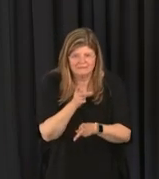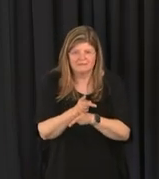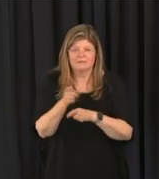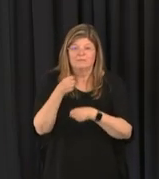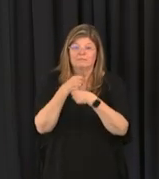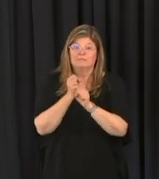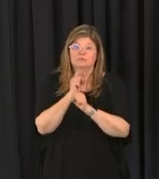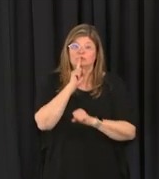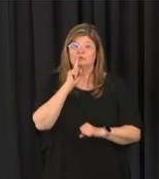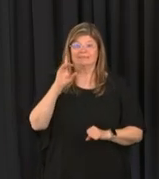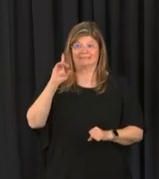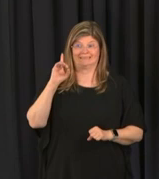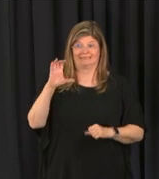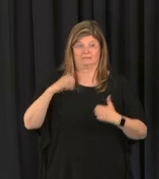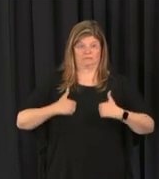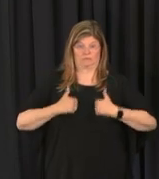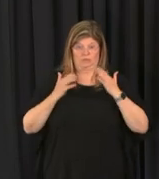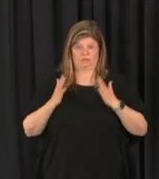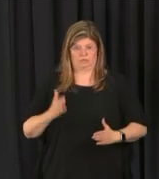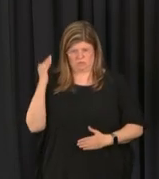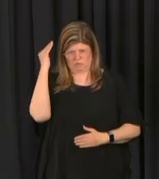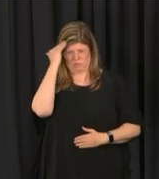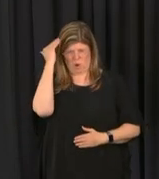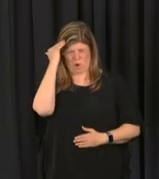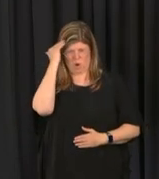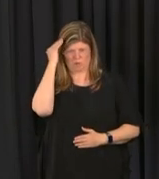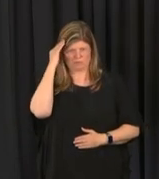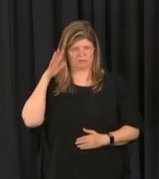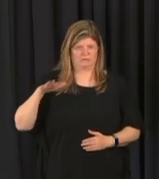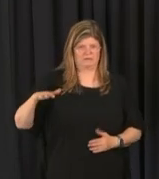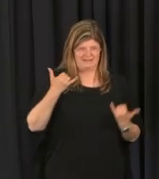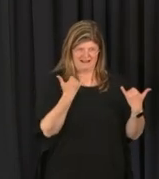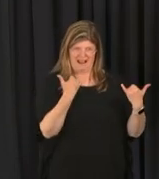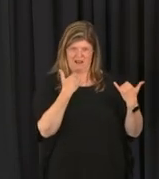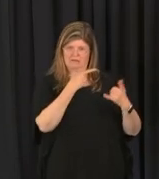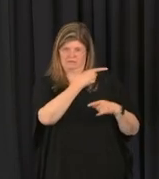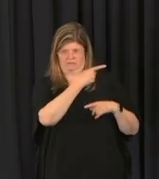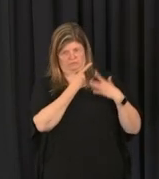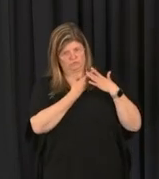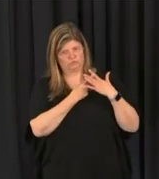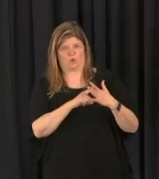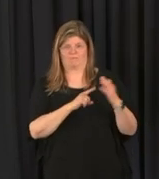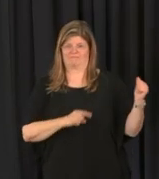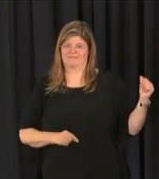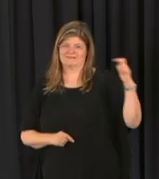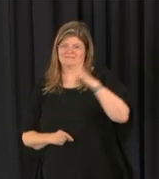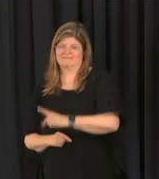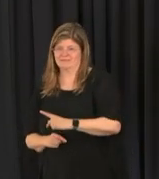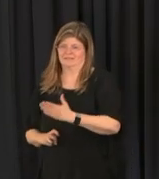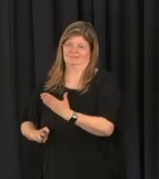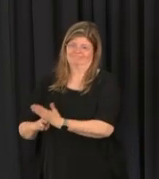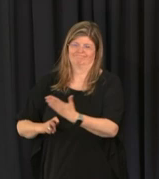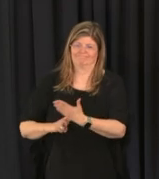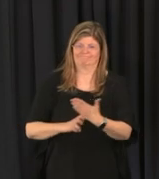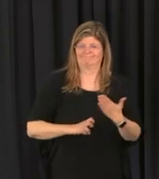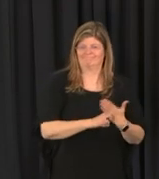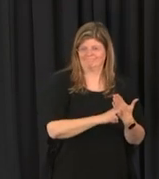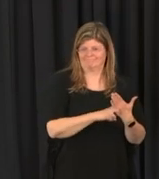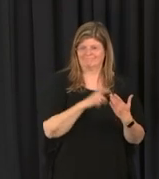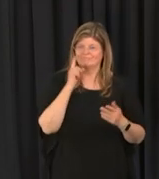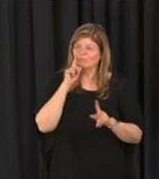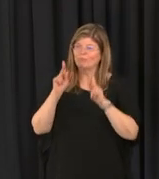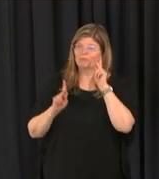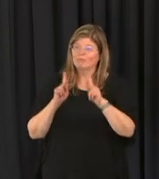to make sure residents know that we are resuming parking enforcement for vehicles violating